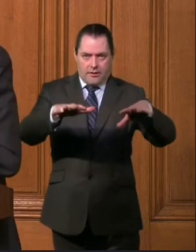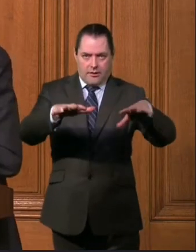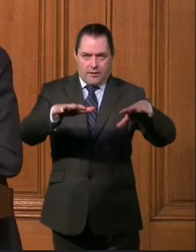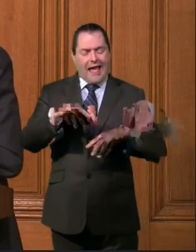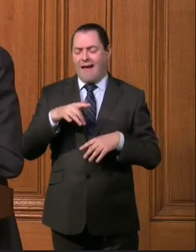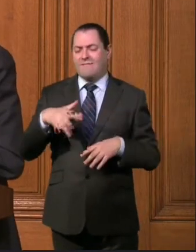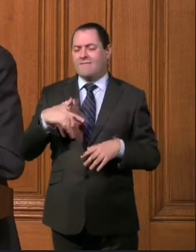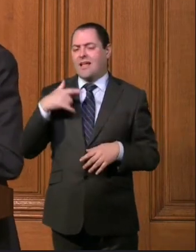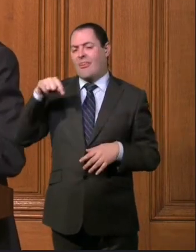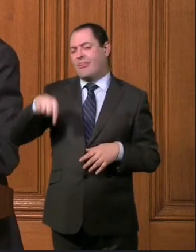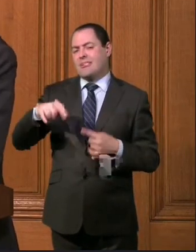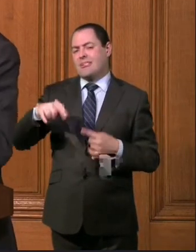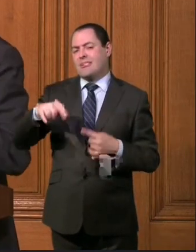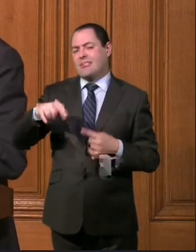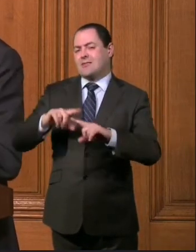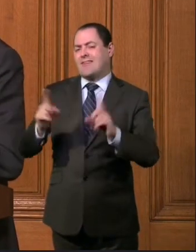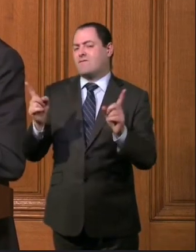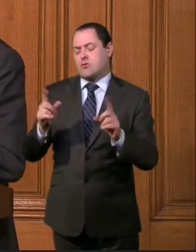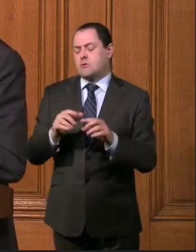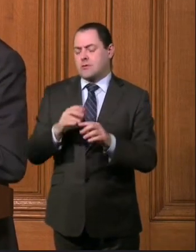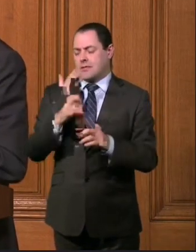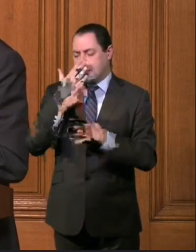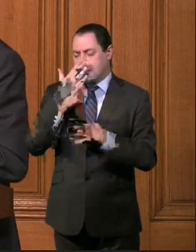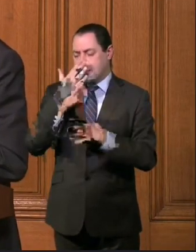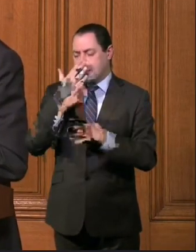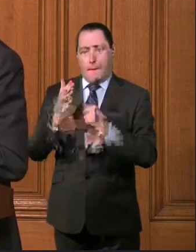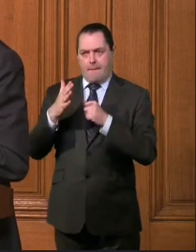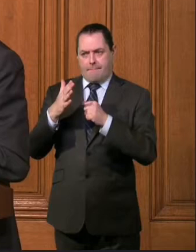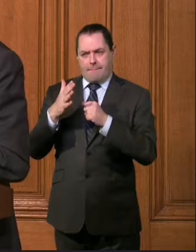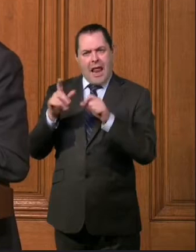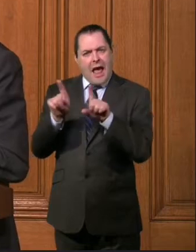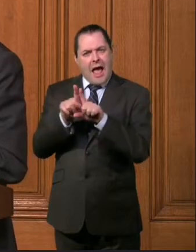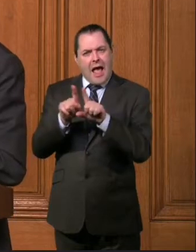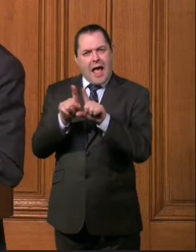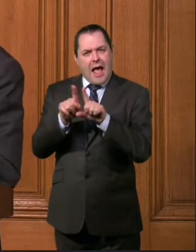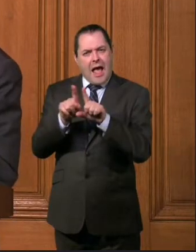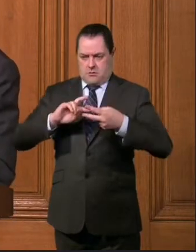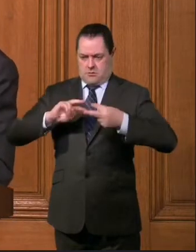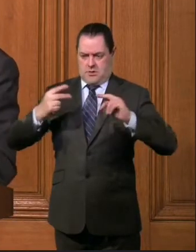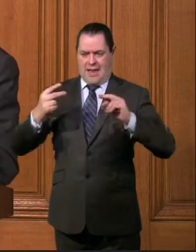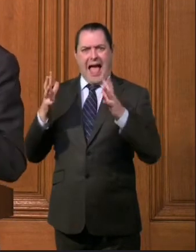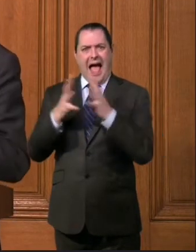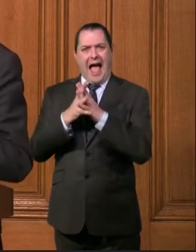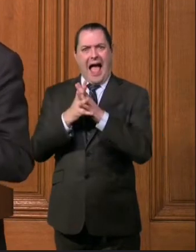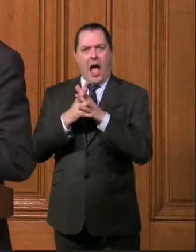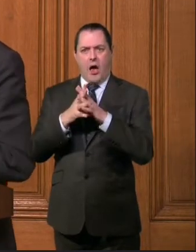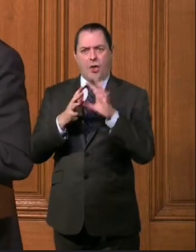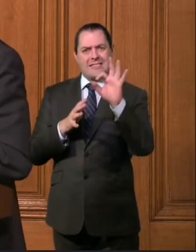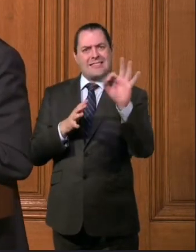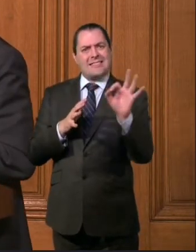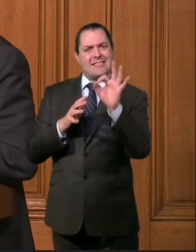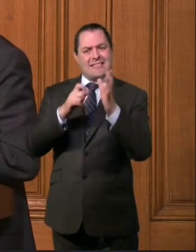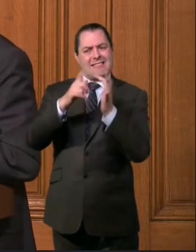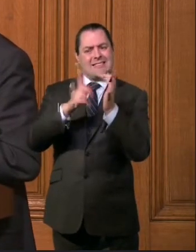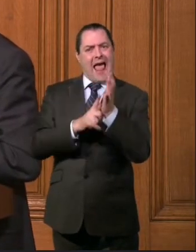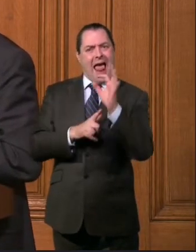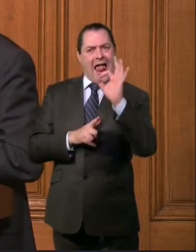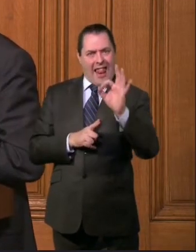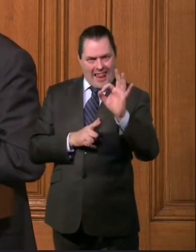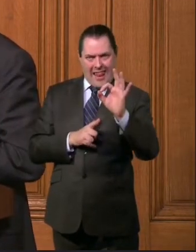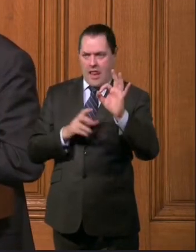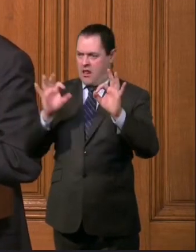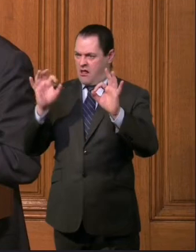solidly to the receptor for the virus and gets into cells more easily as a result of that. It may be it grows more readily in certain